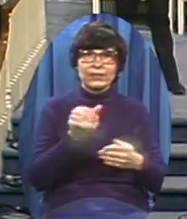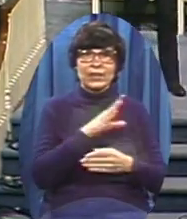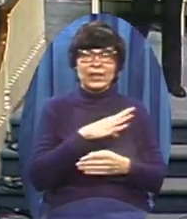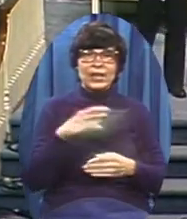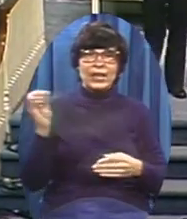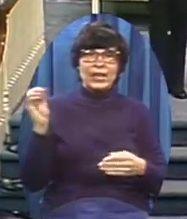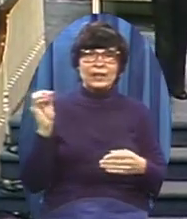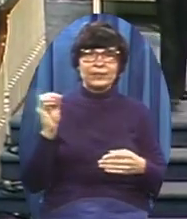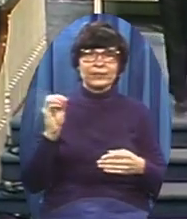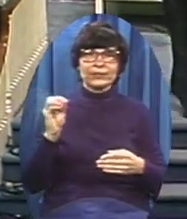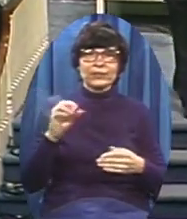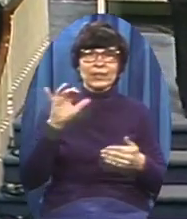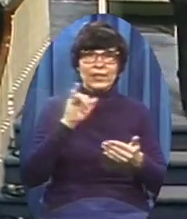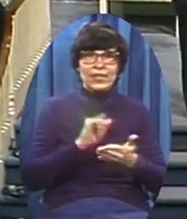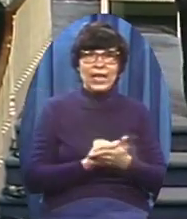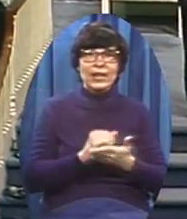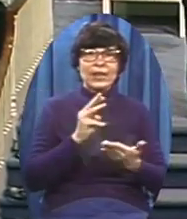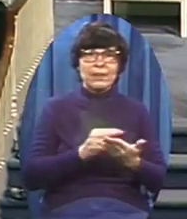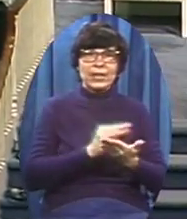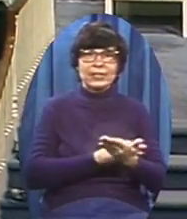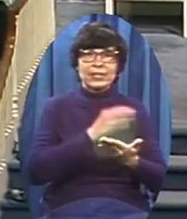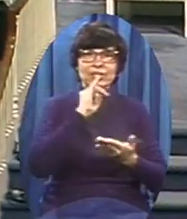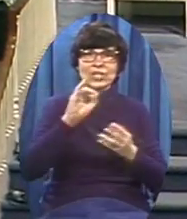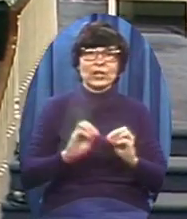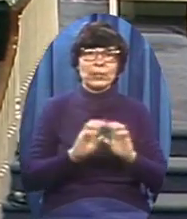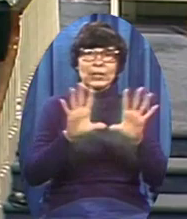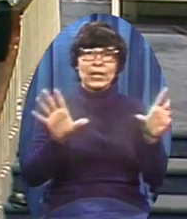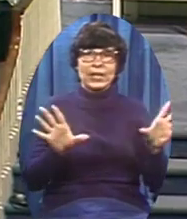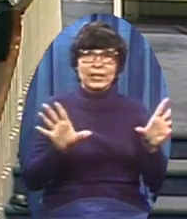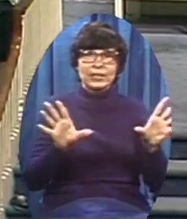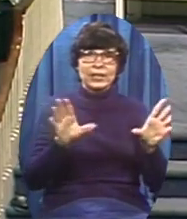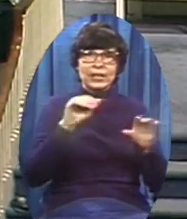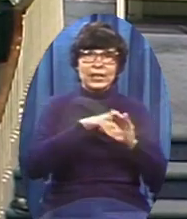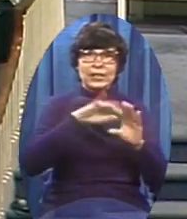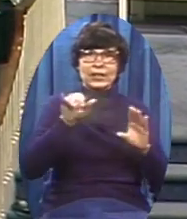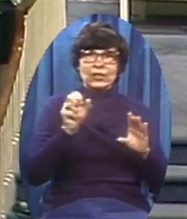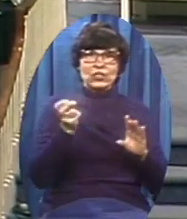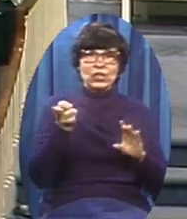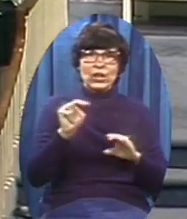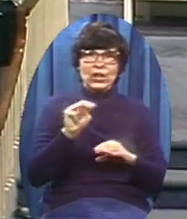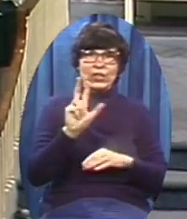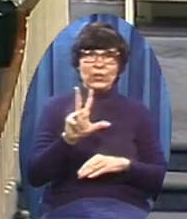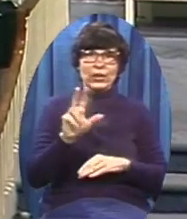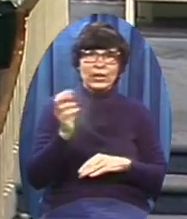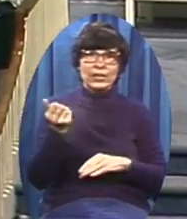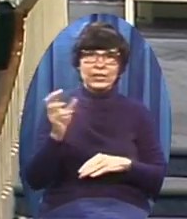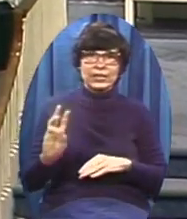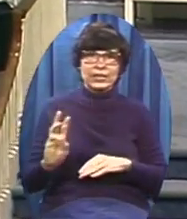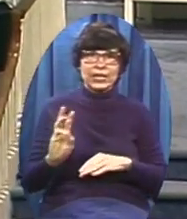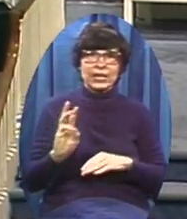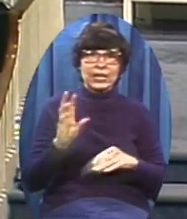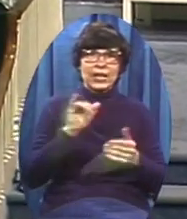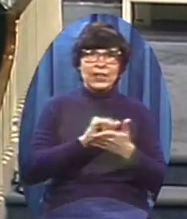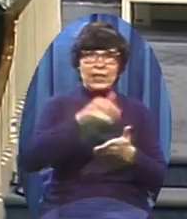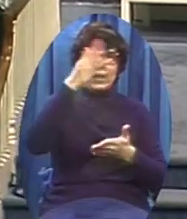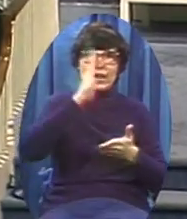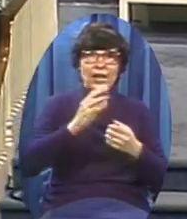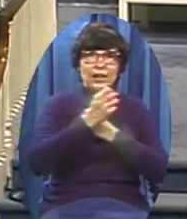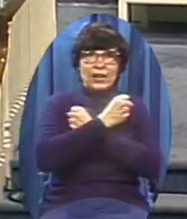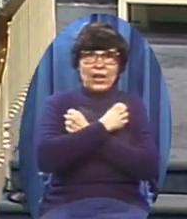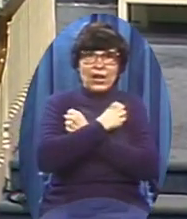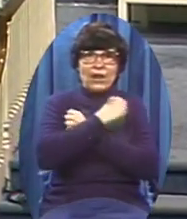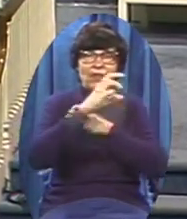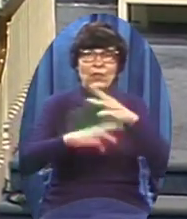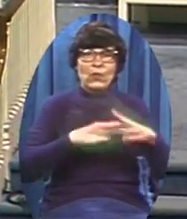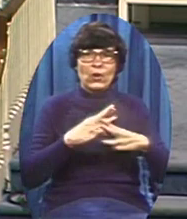is very plain in John 3:16. For God did so love this world that He gave His only begotten Son,